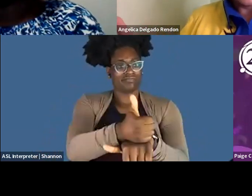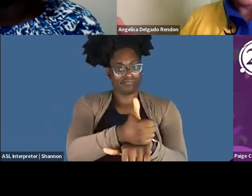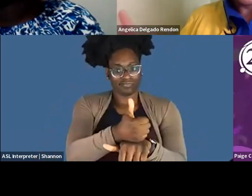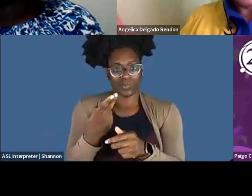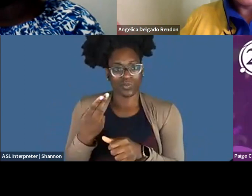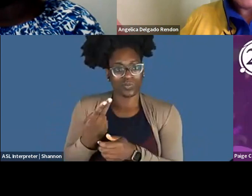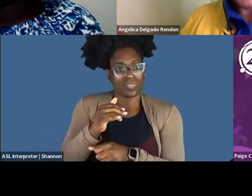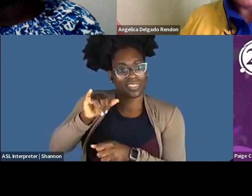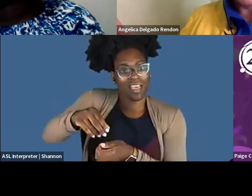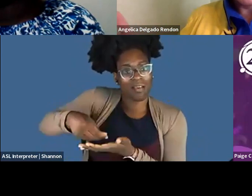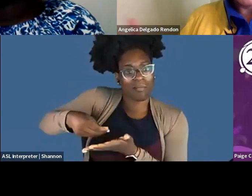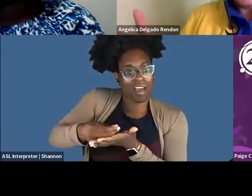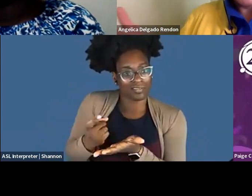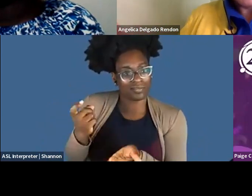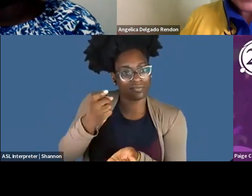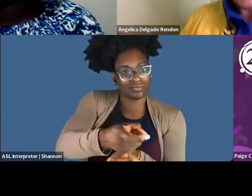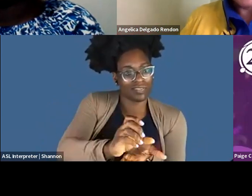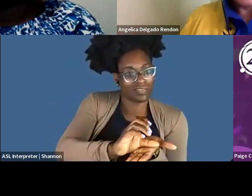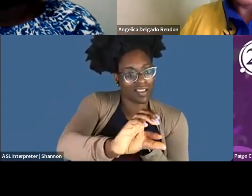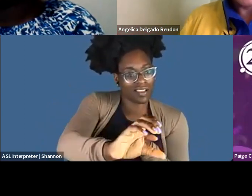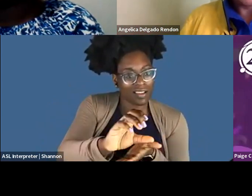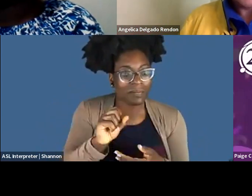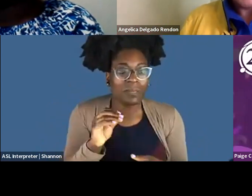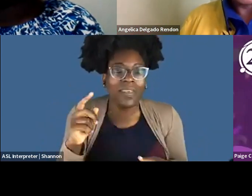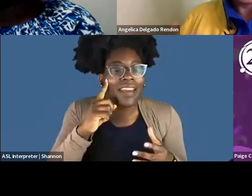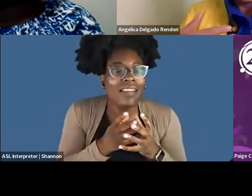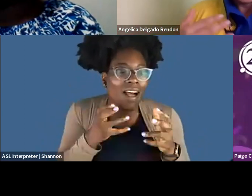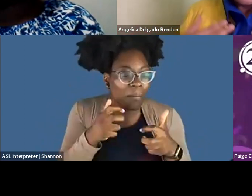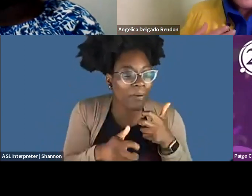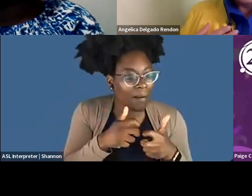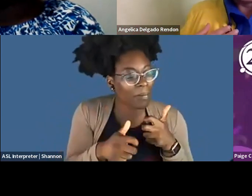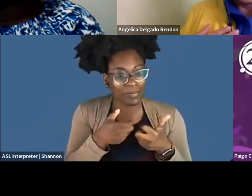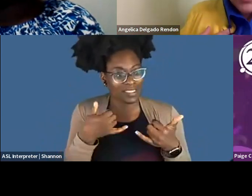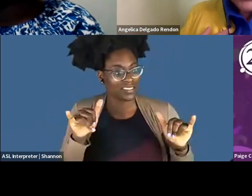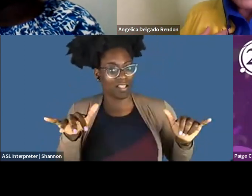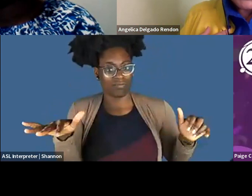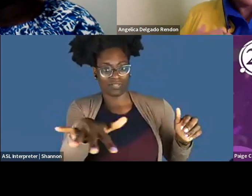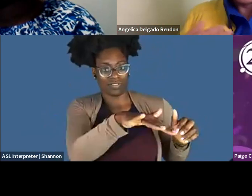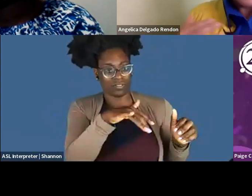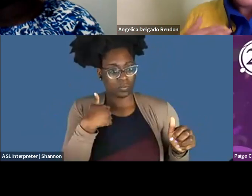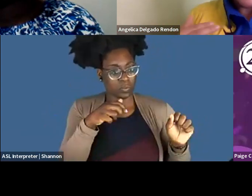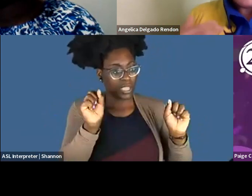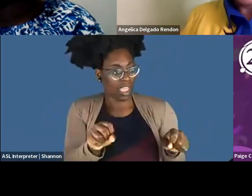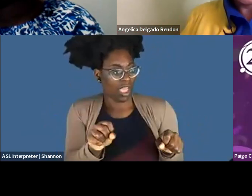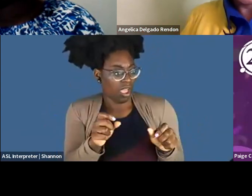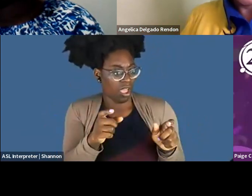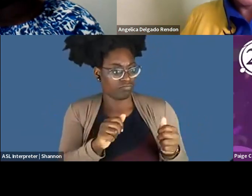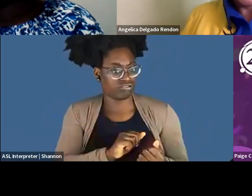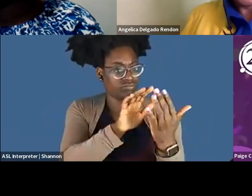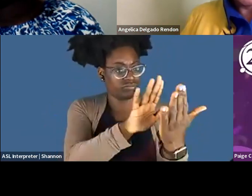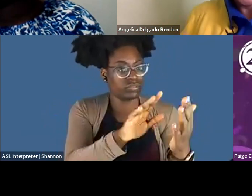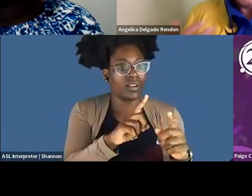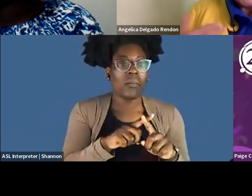of issues that we can tackle, as we saw in the video. And if we could vote on it, but we are not allowed